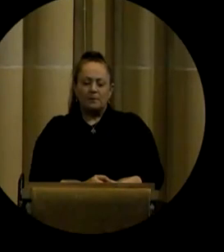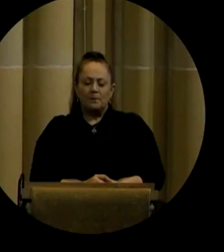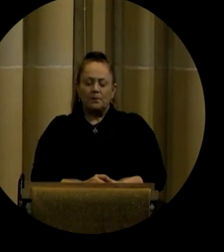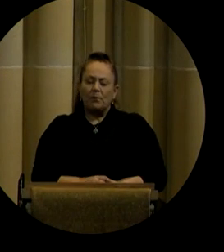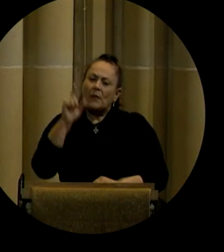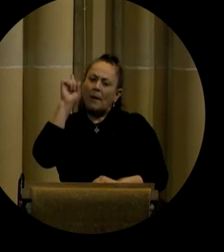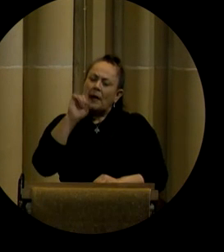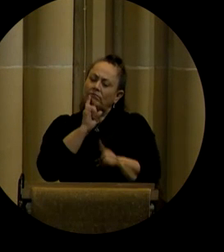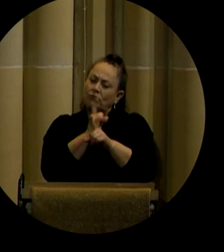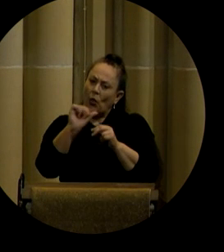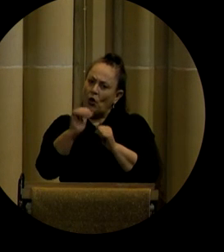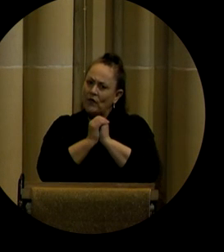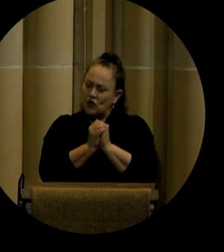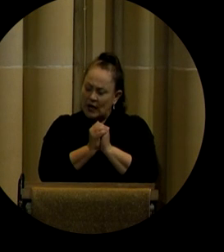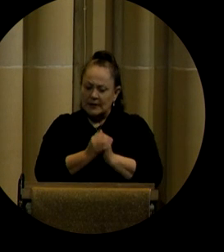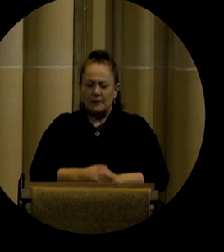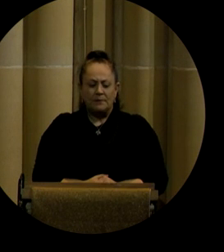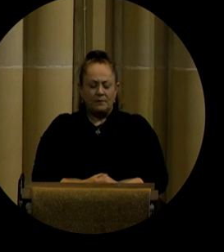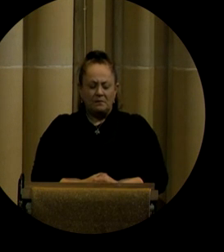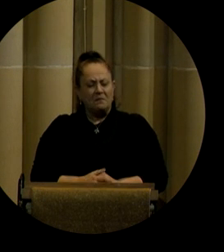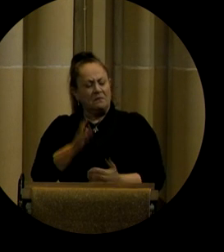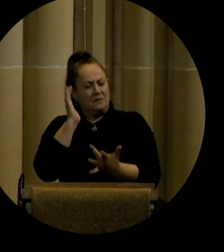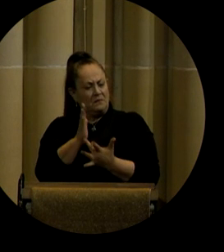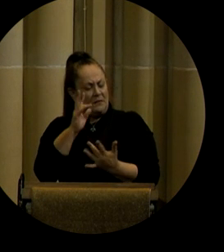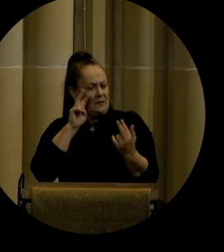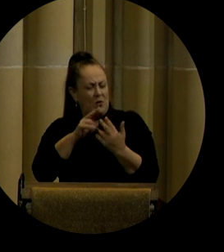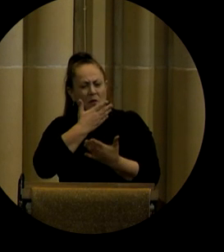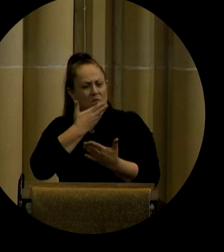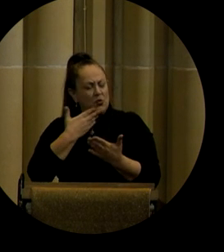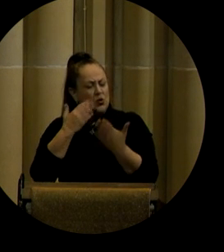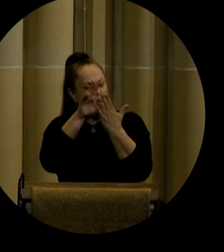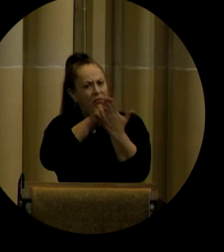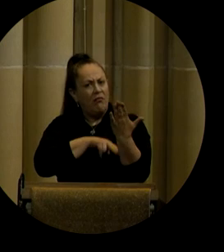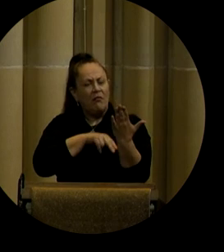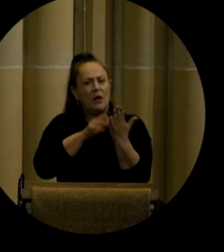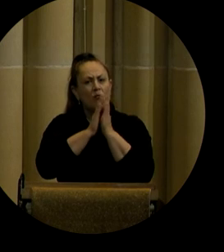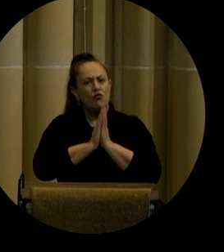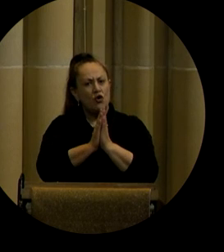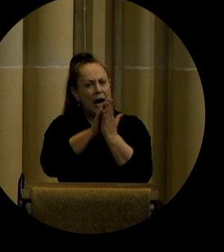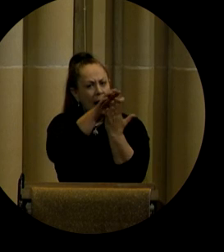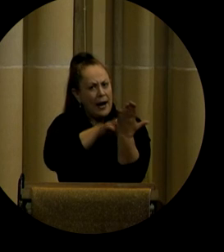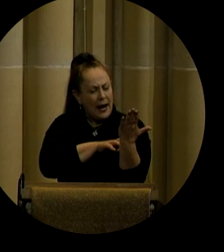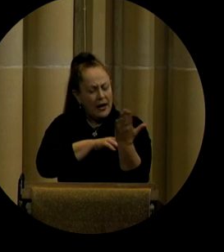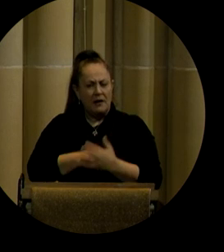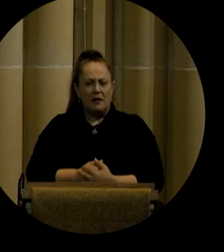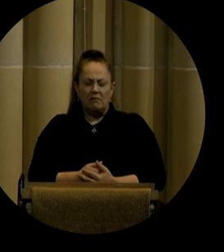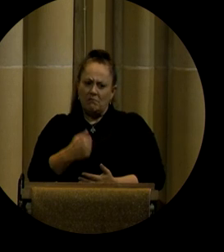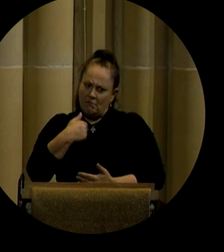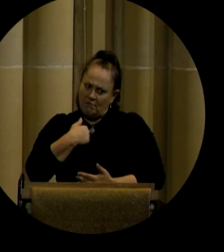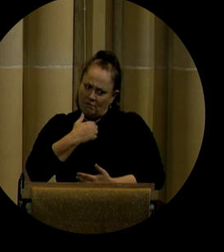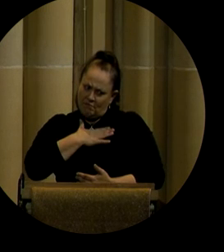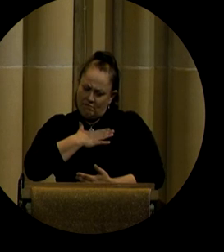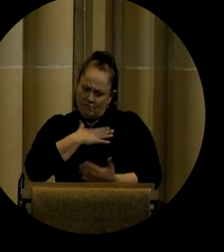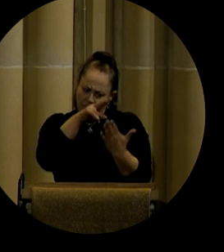But she said to her friend, "The other day I came across a beautiful little prayer, which I very much